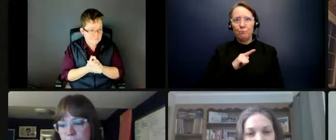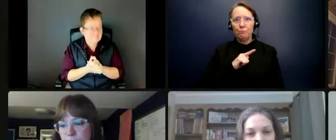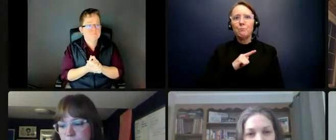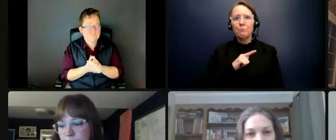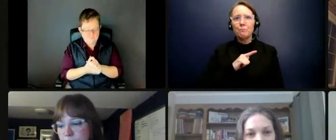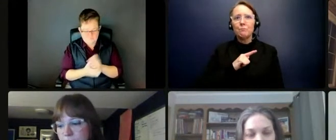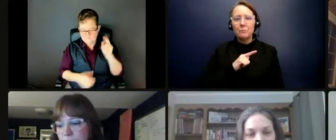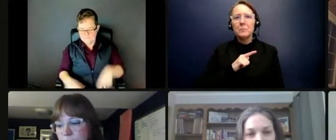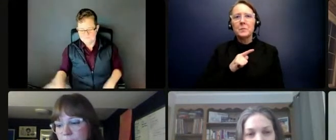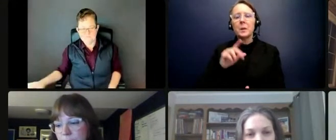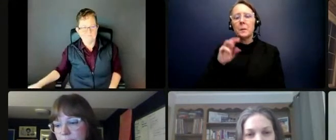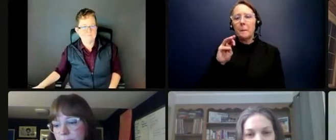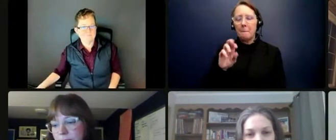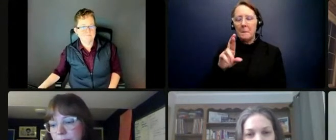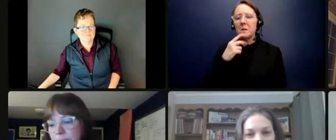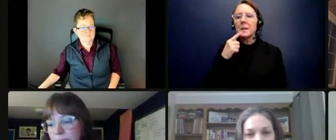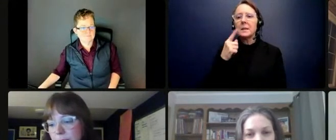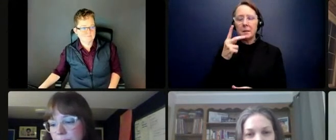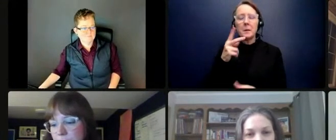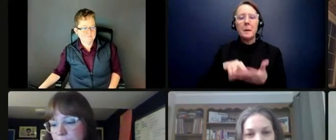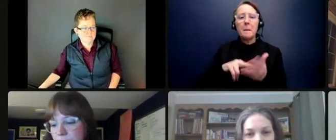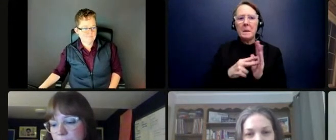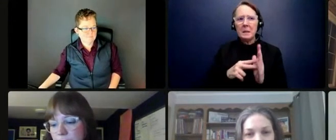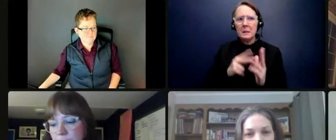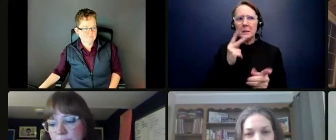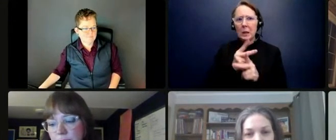mean, Nicole's okay here if she'd like to add anything to that.